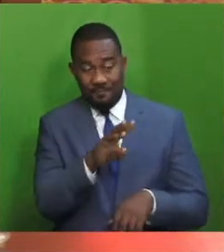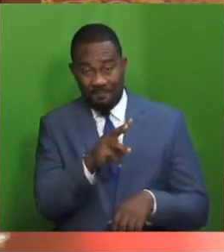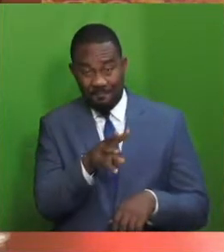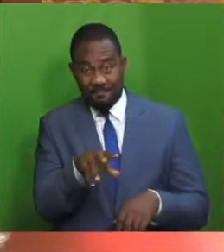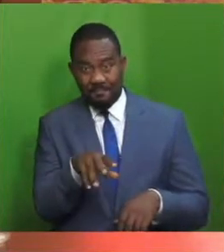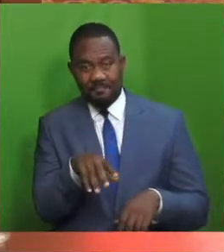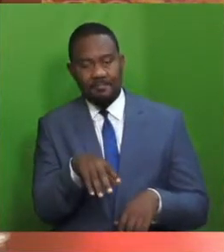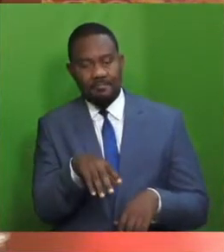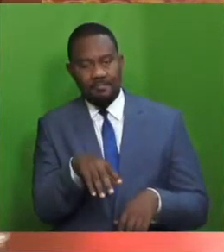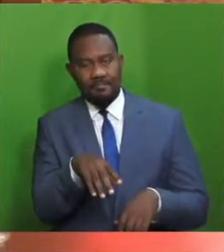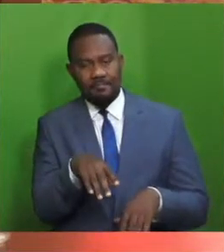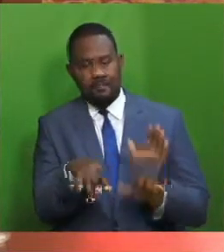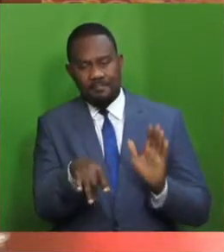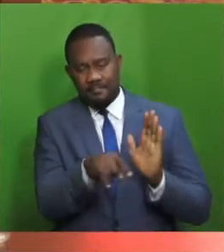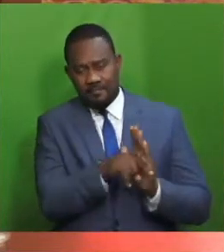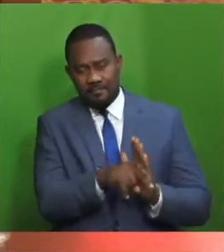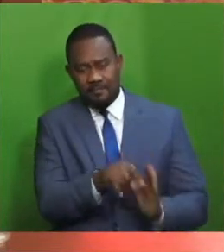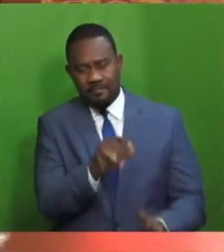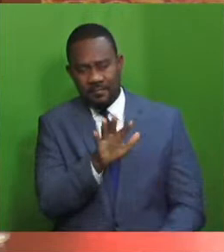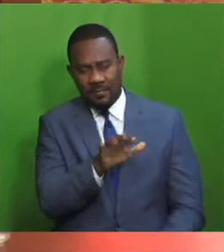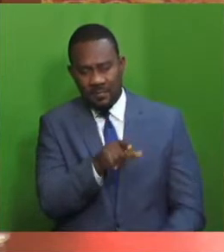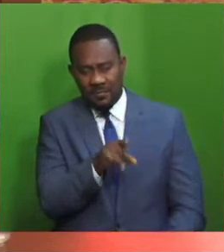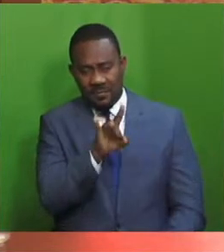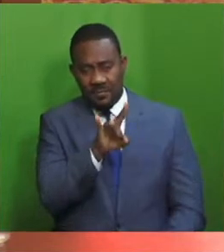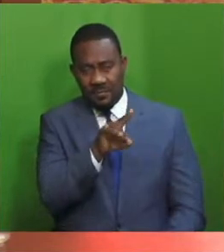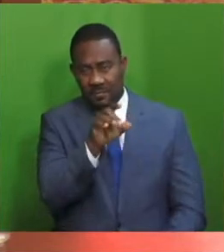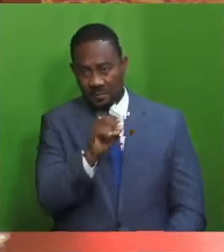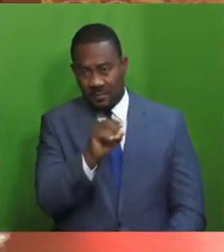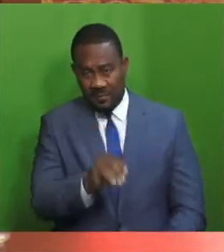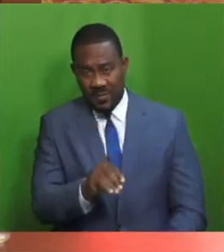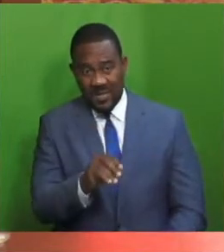at negative 5.8%.